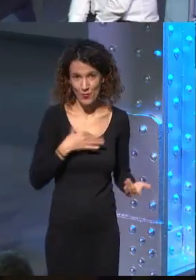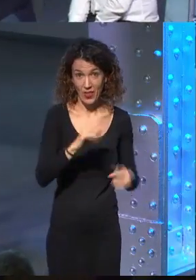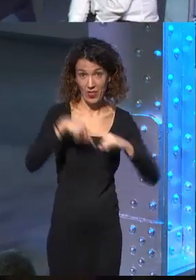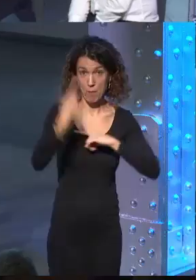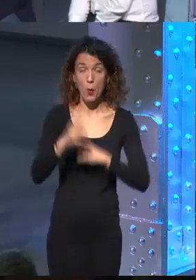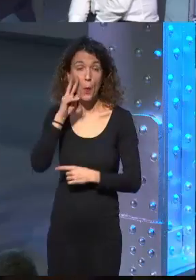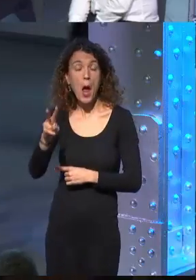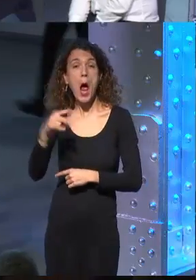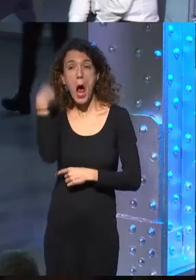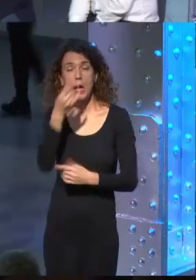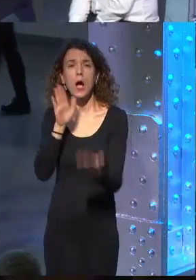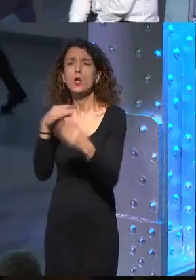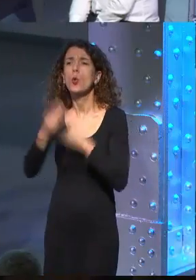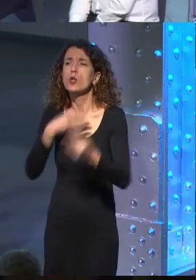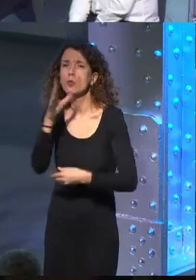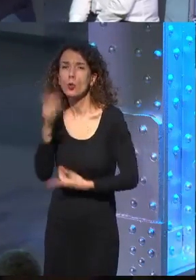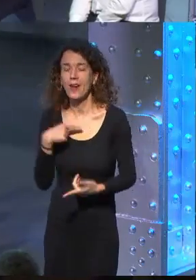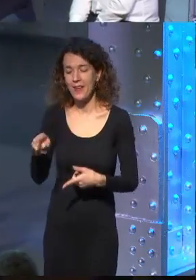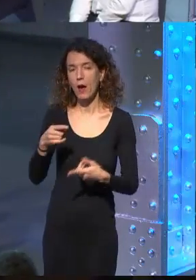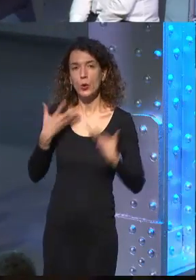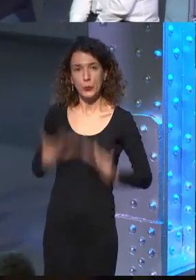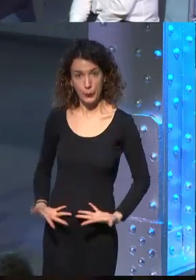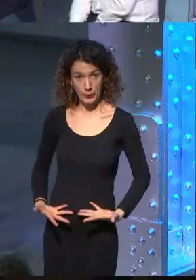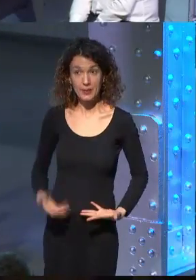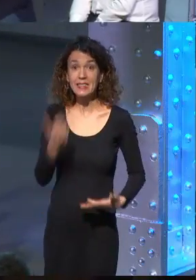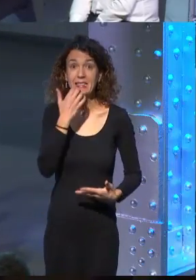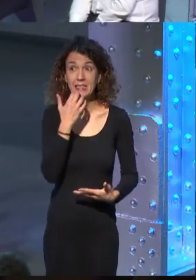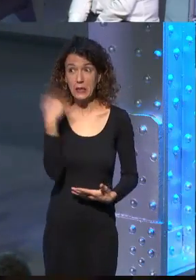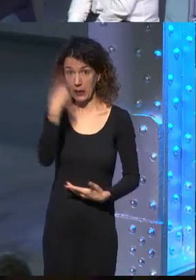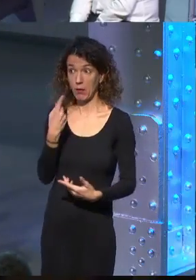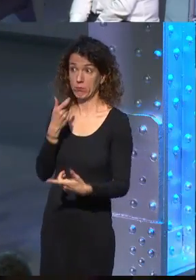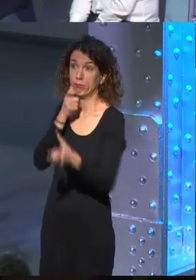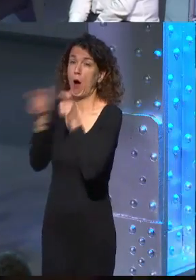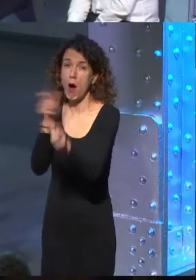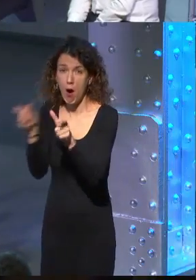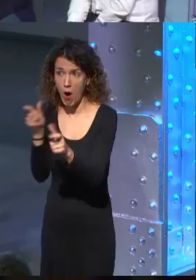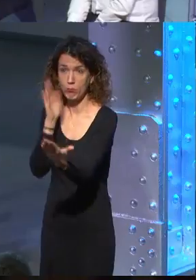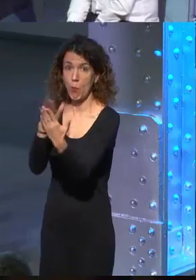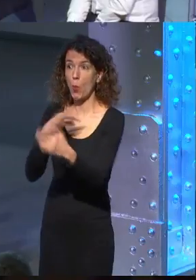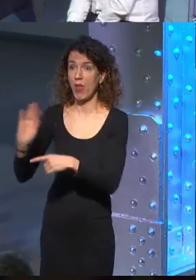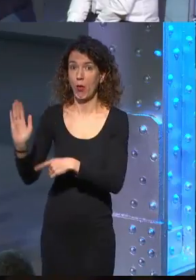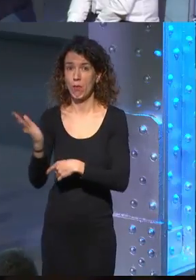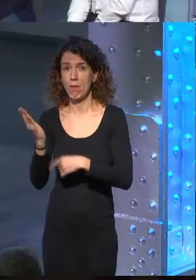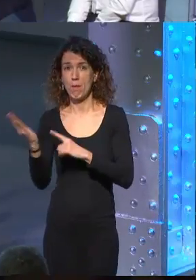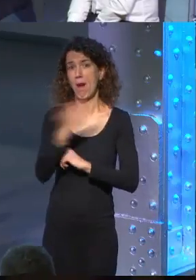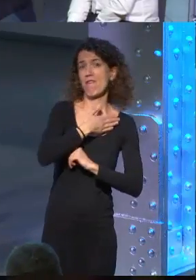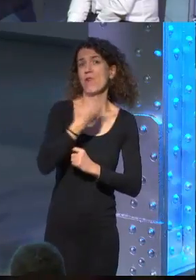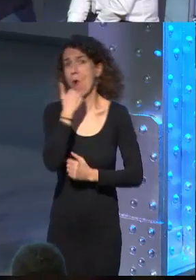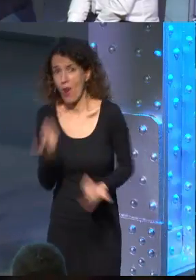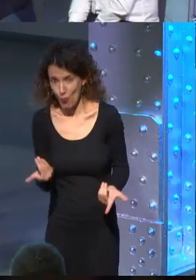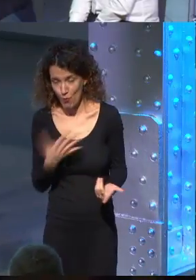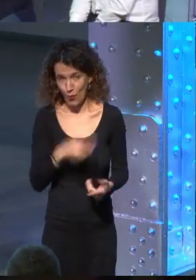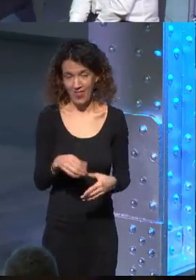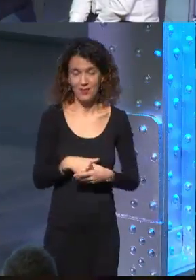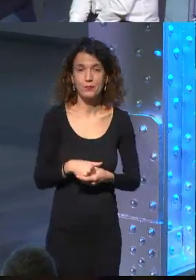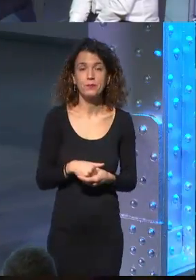No. And when you see that person face to face, and this person can ask you, "Why did you do this?" Well, I